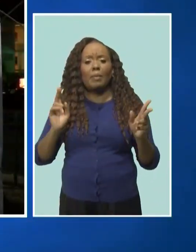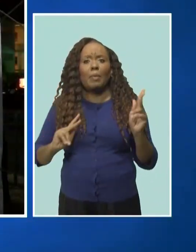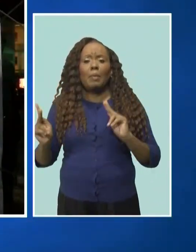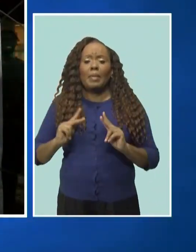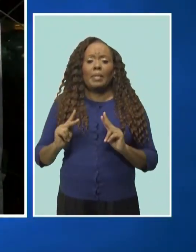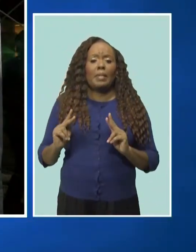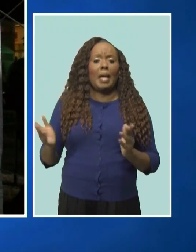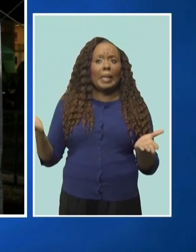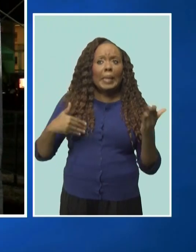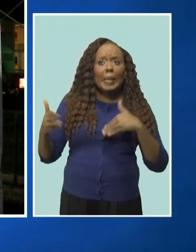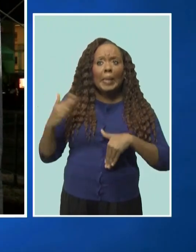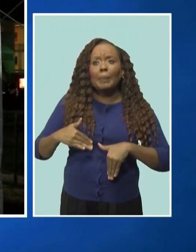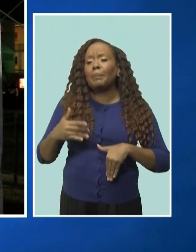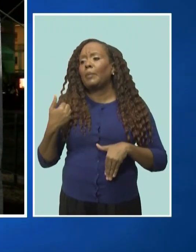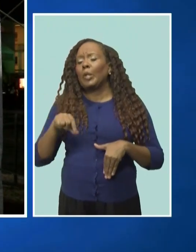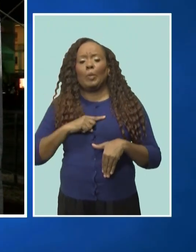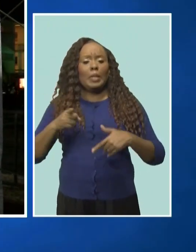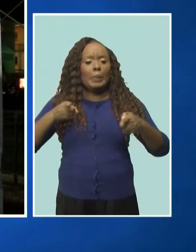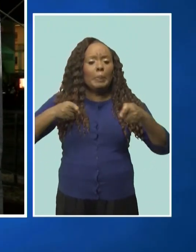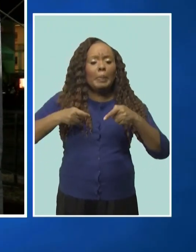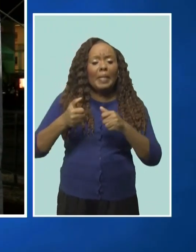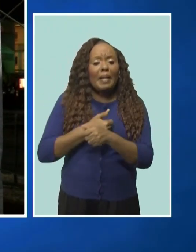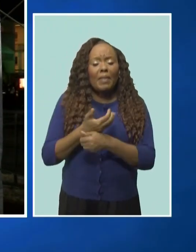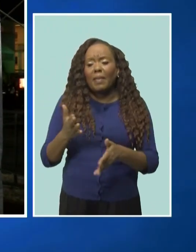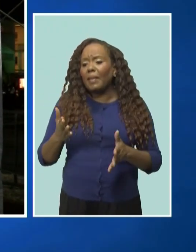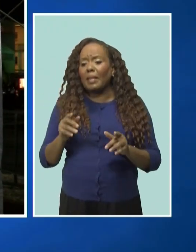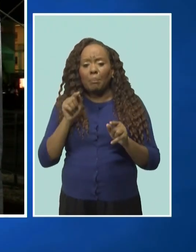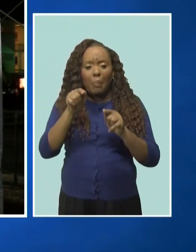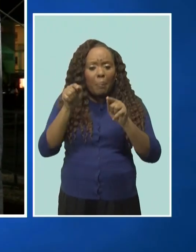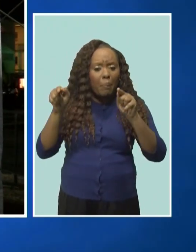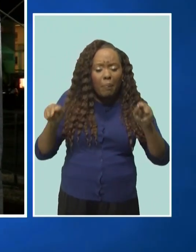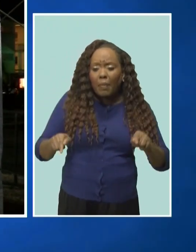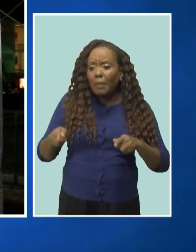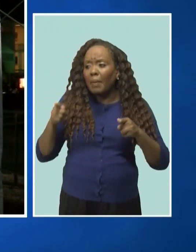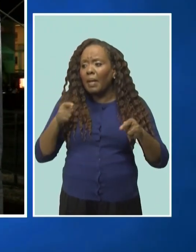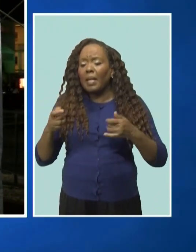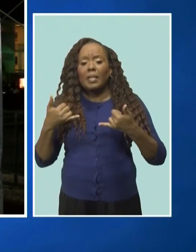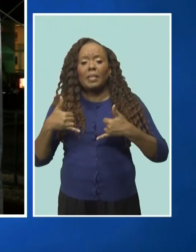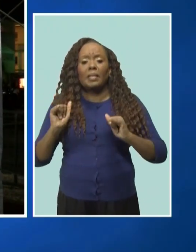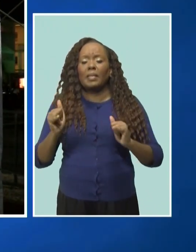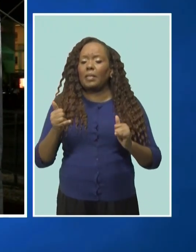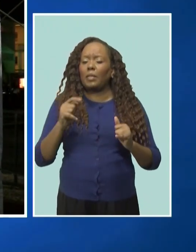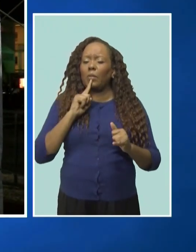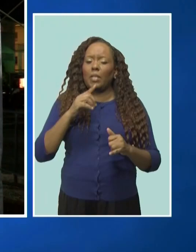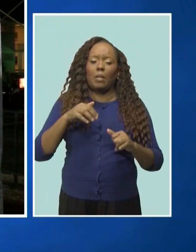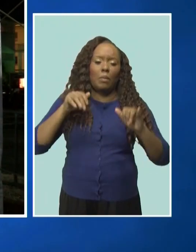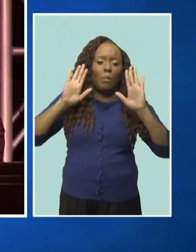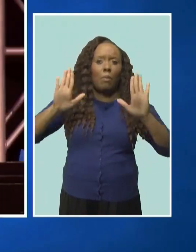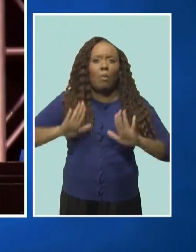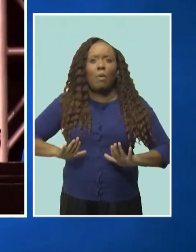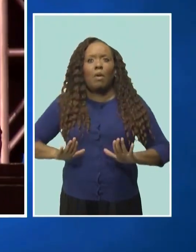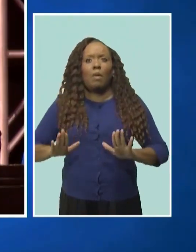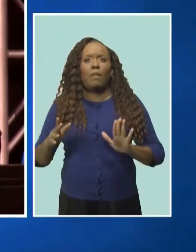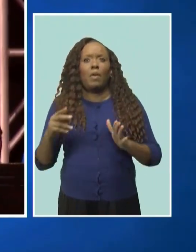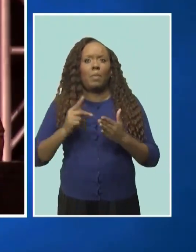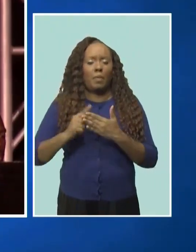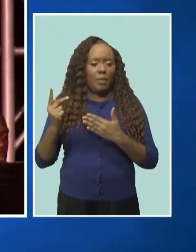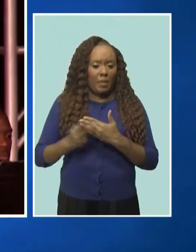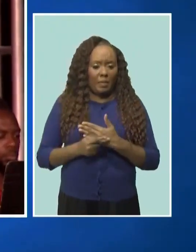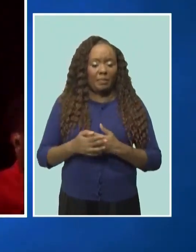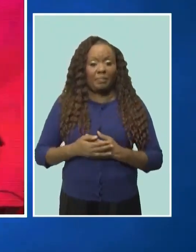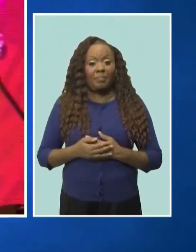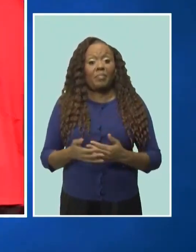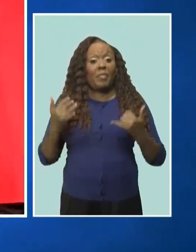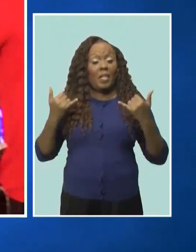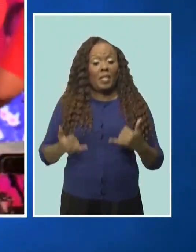contestants, everyone. We were able to manage what that effect was and still deliver a great show this evening. As the finalists enter